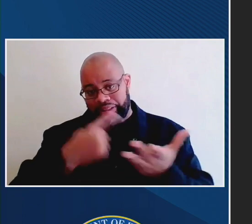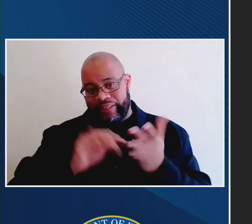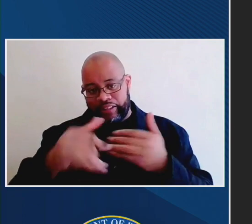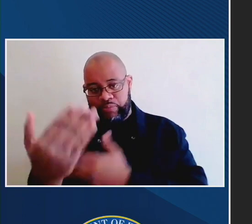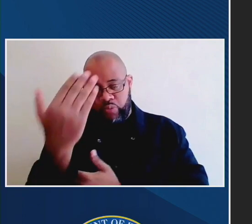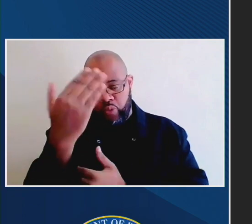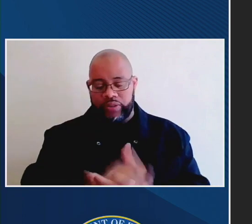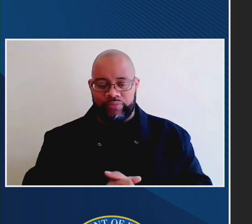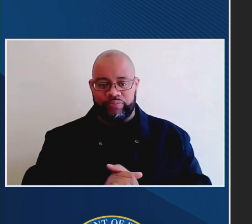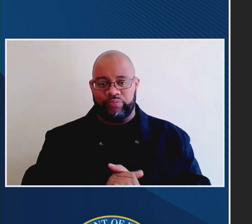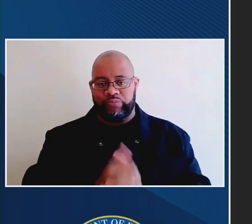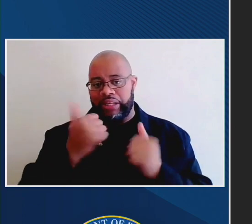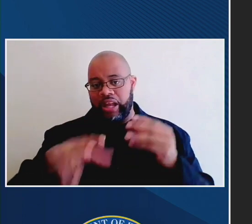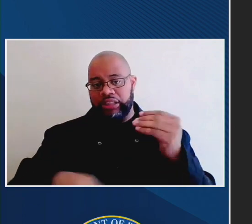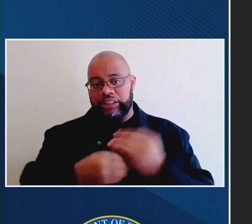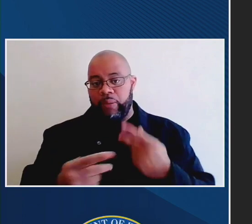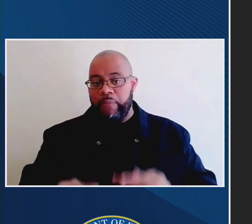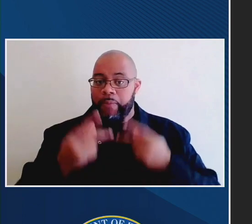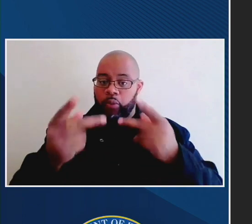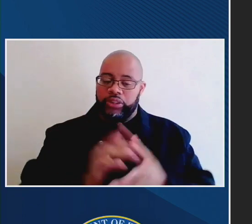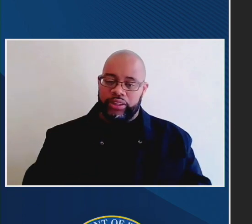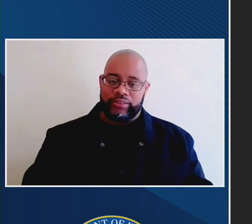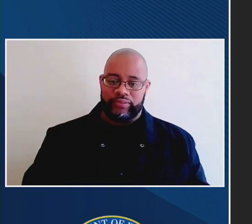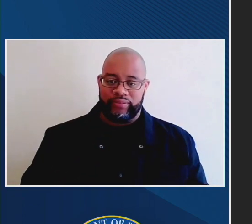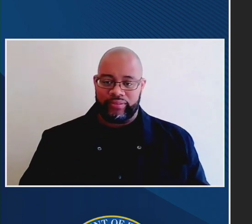any additional proposals.